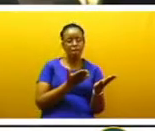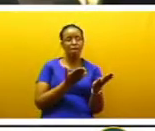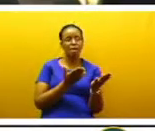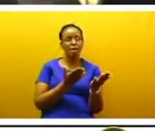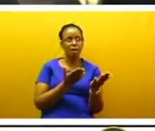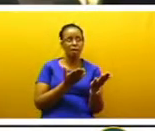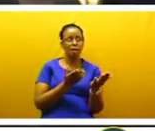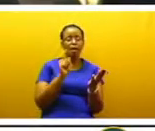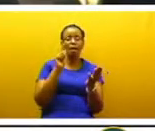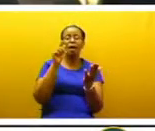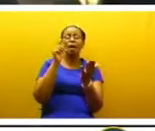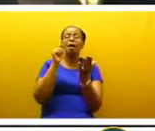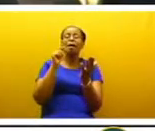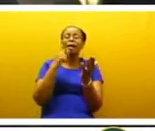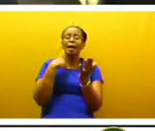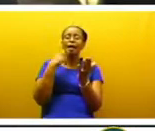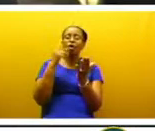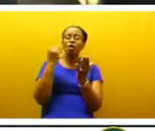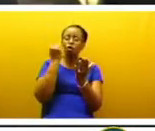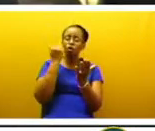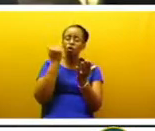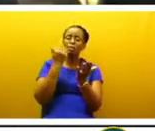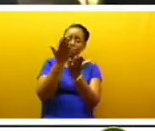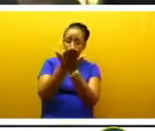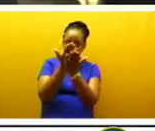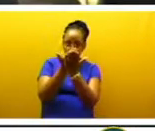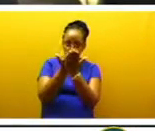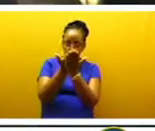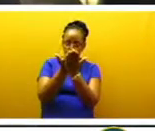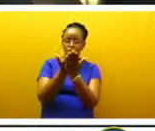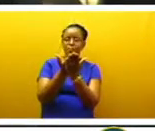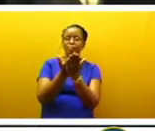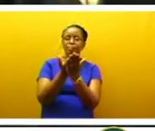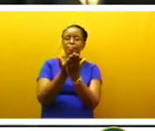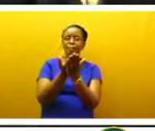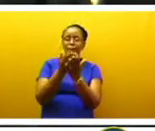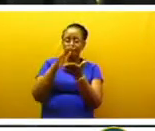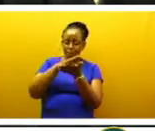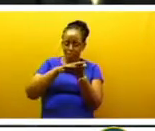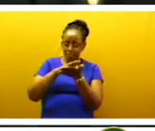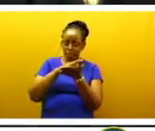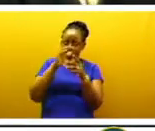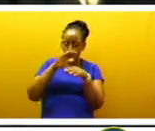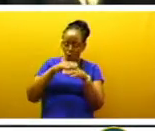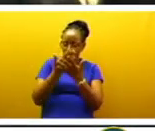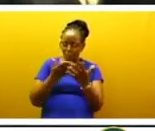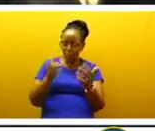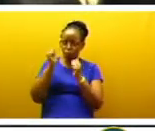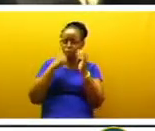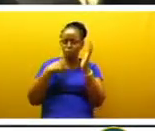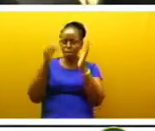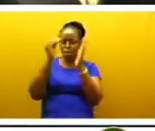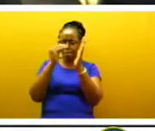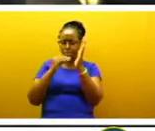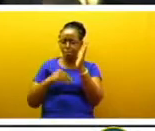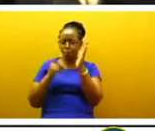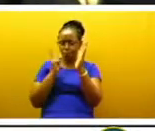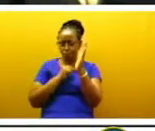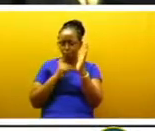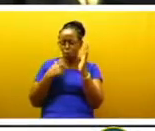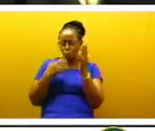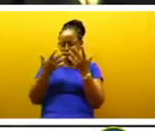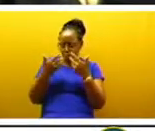a petition based on averments which are contained in the petition. We have placed evidence before